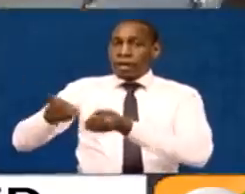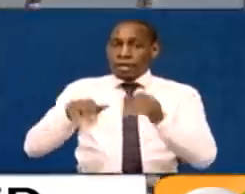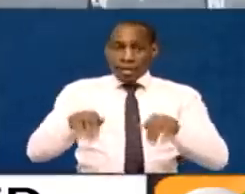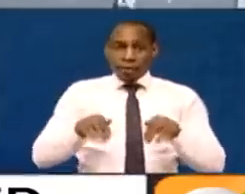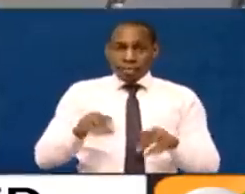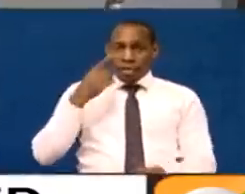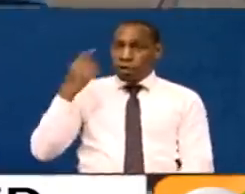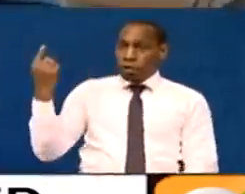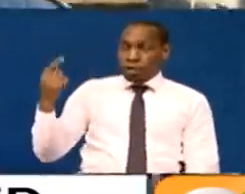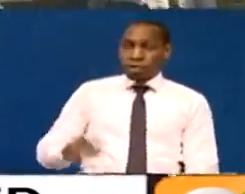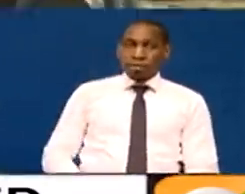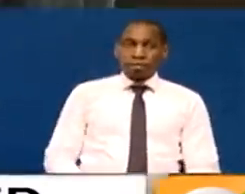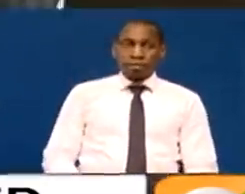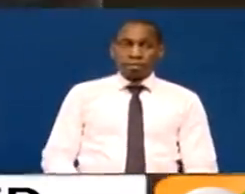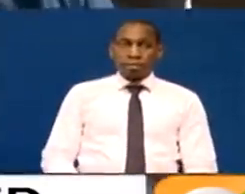vehicle.